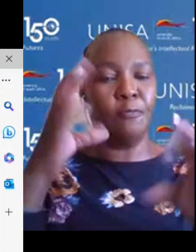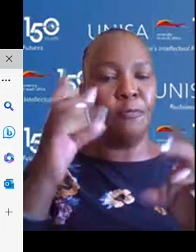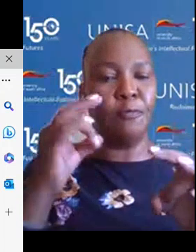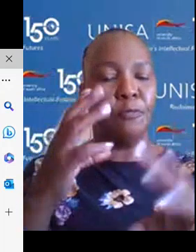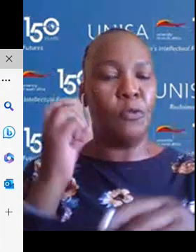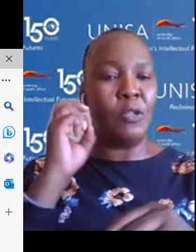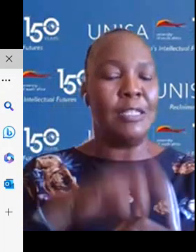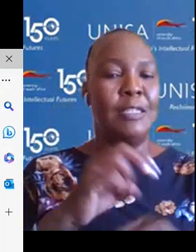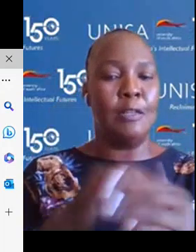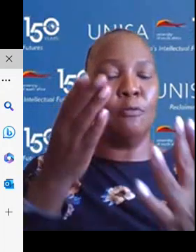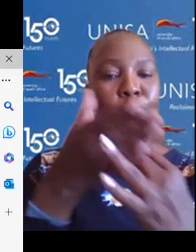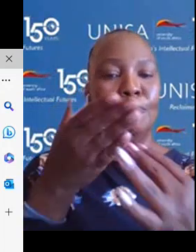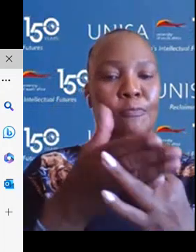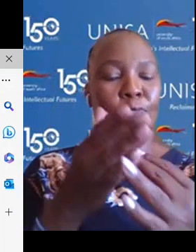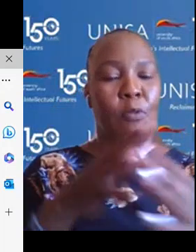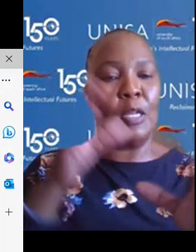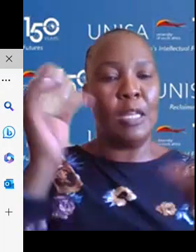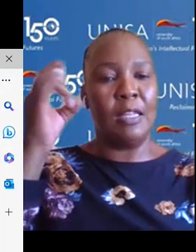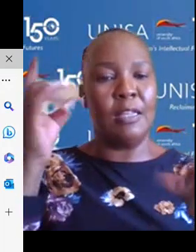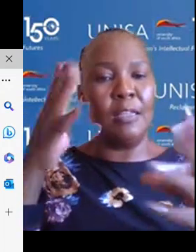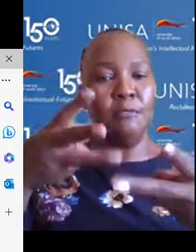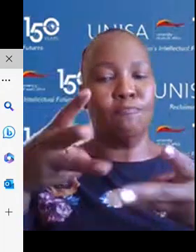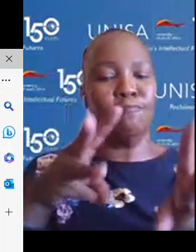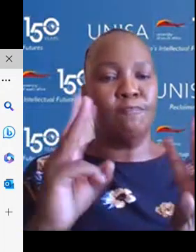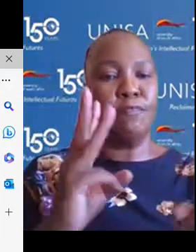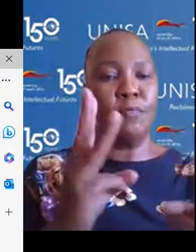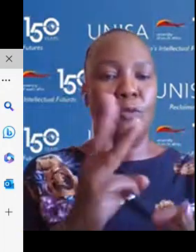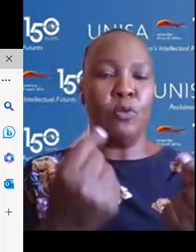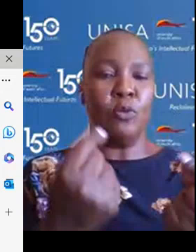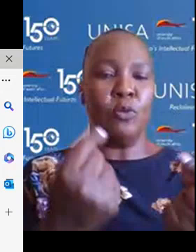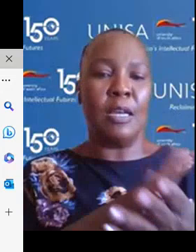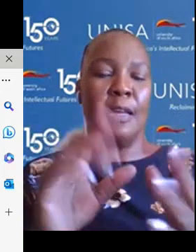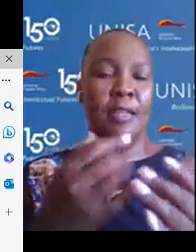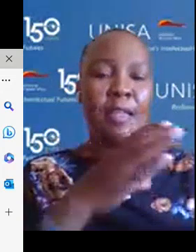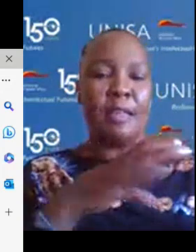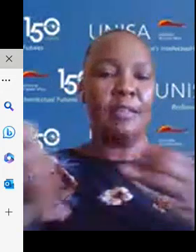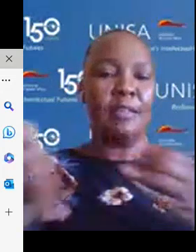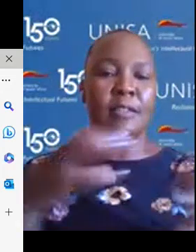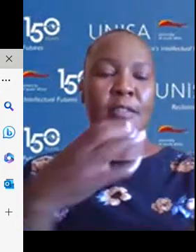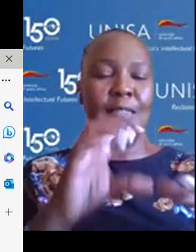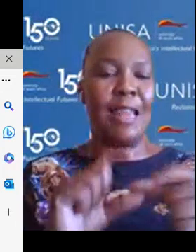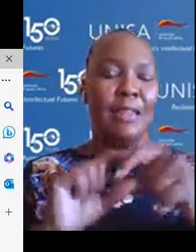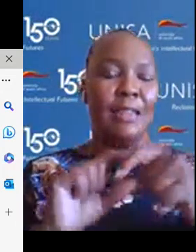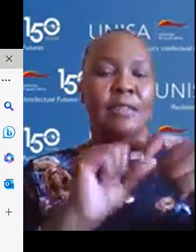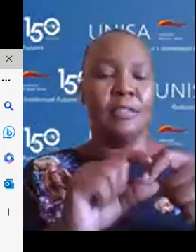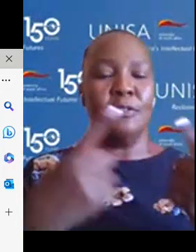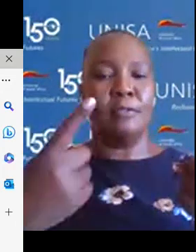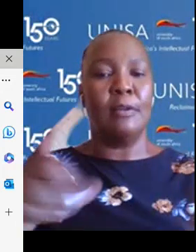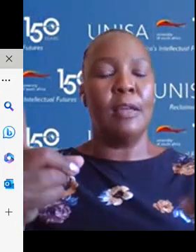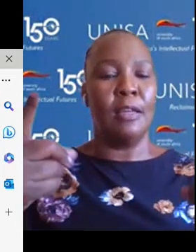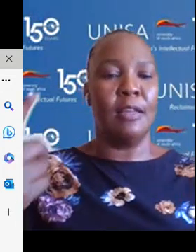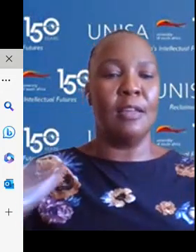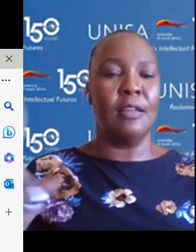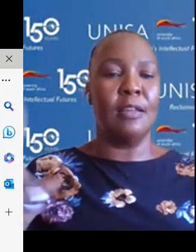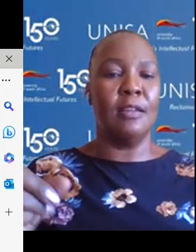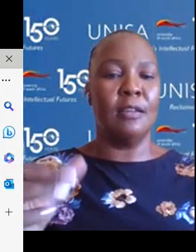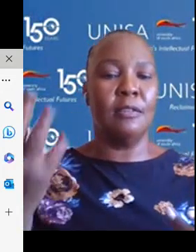login information, the ways of doing certain activities, say it's links to different